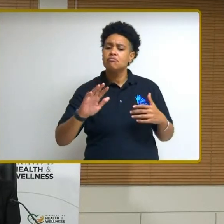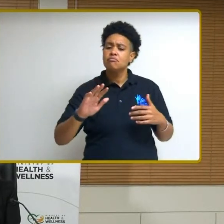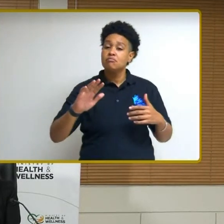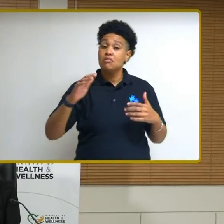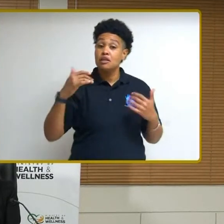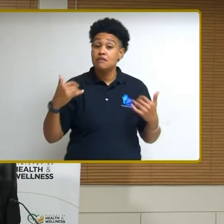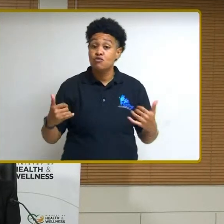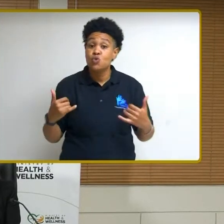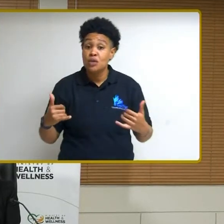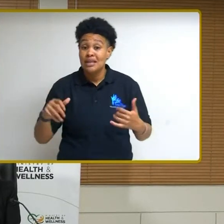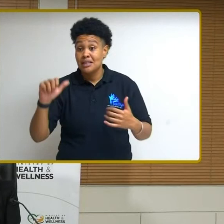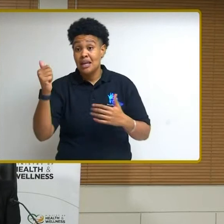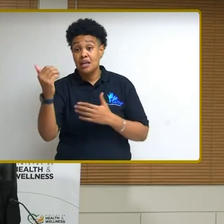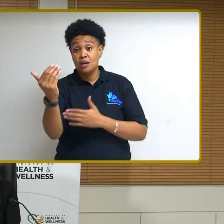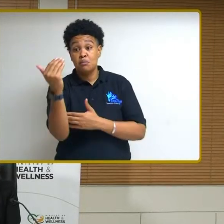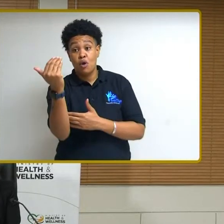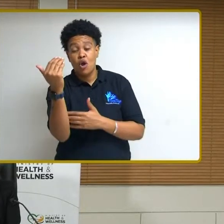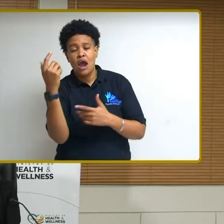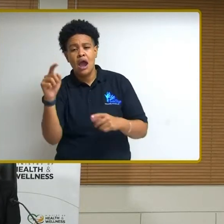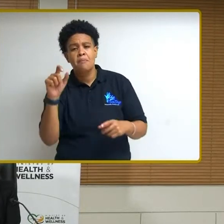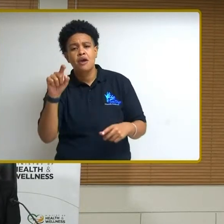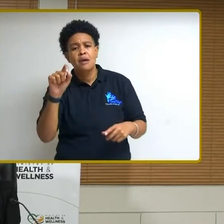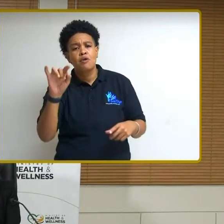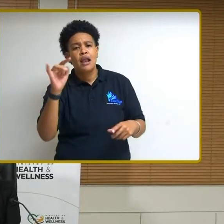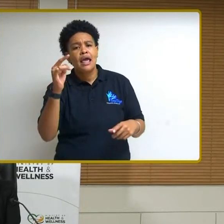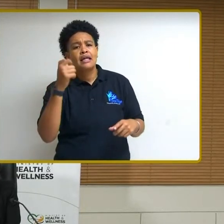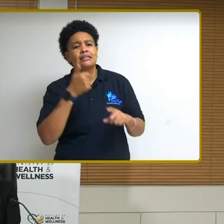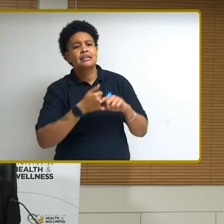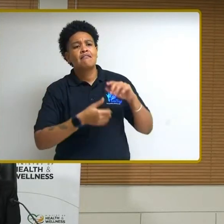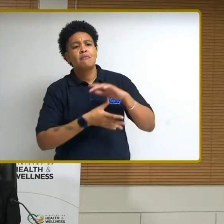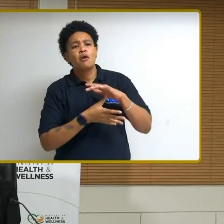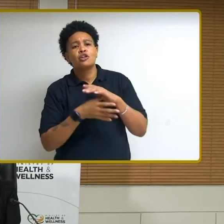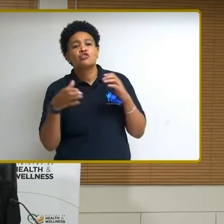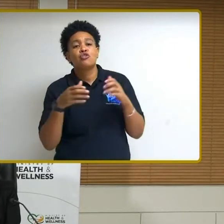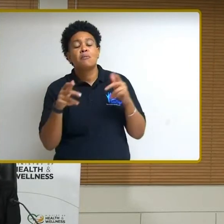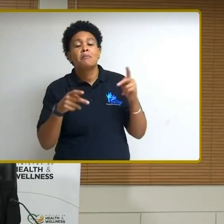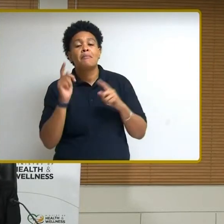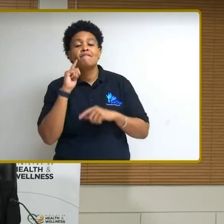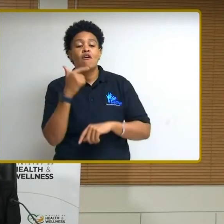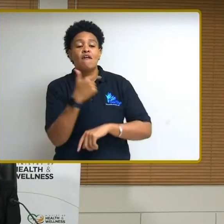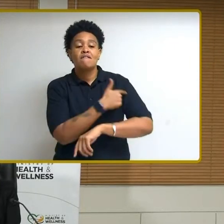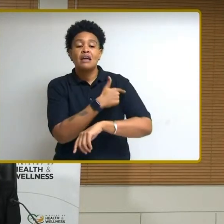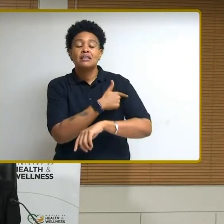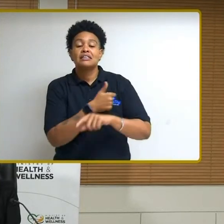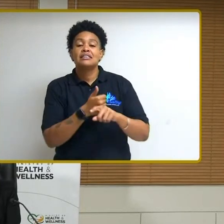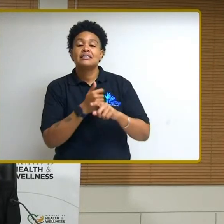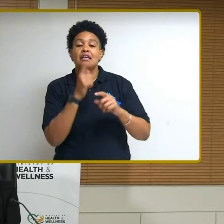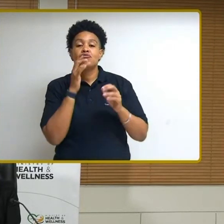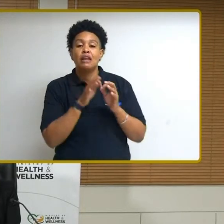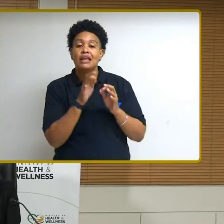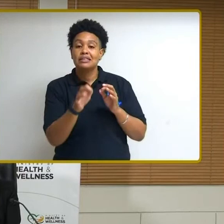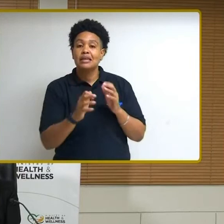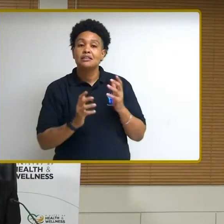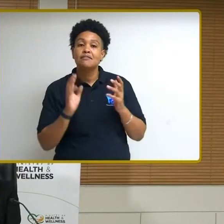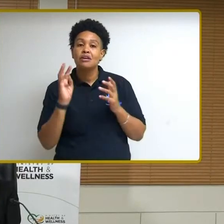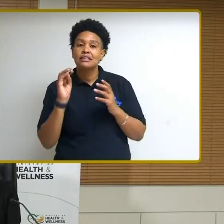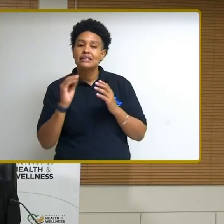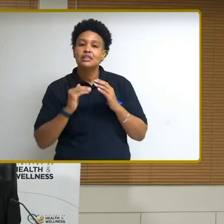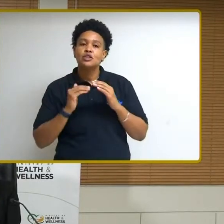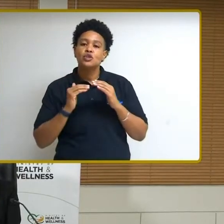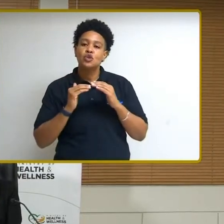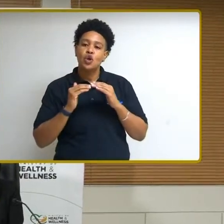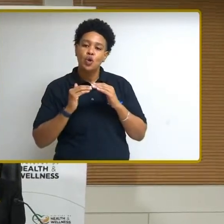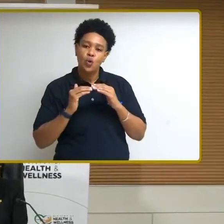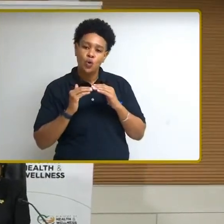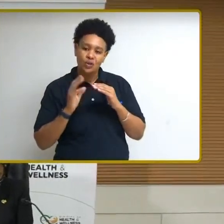as of today, 10 a.m., April 8th, the priority group of persons for vaccination have been extended, and we've